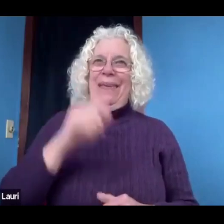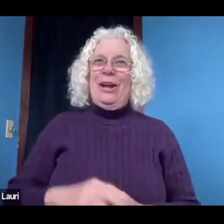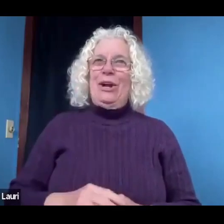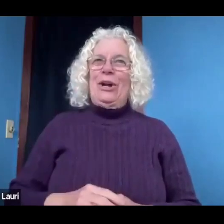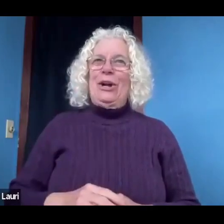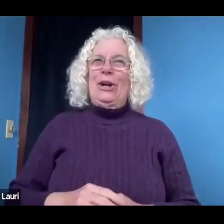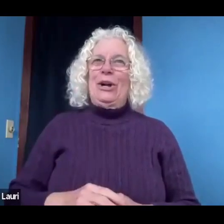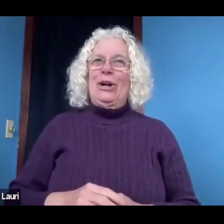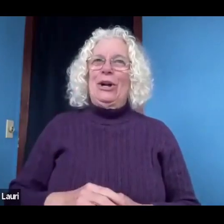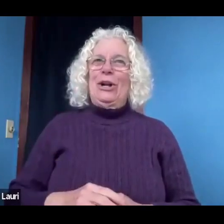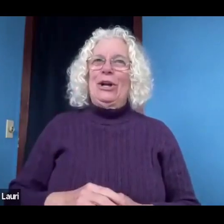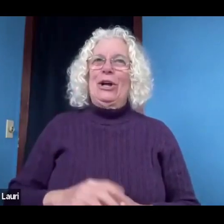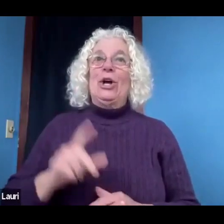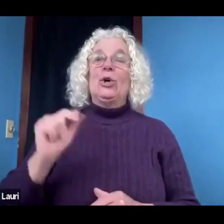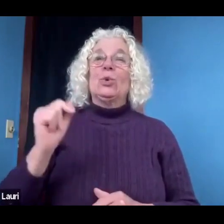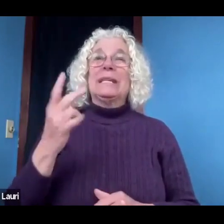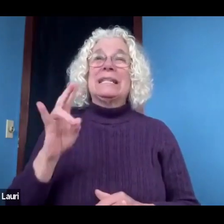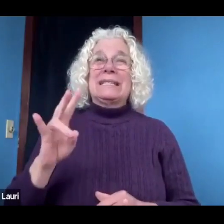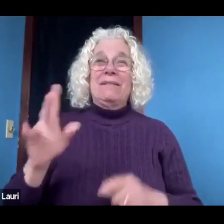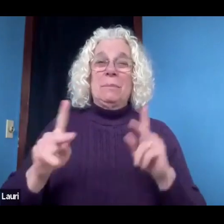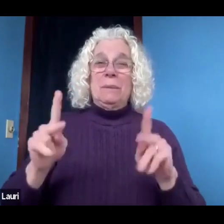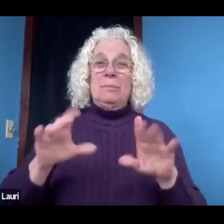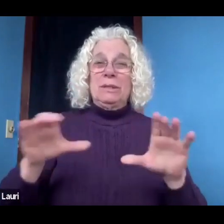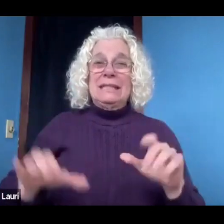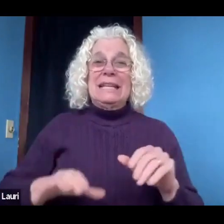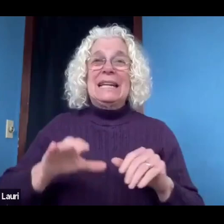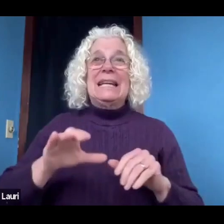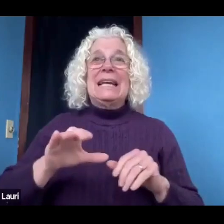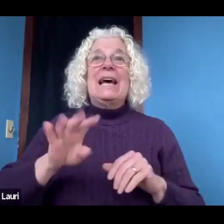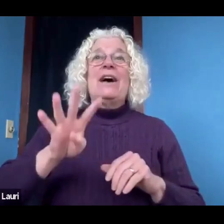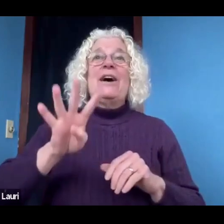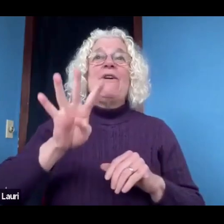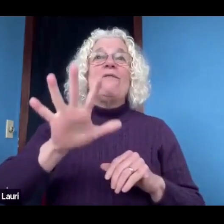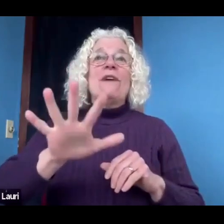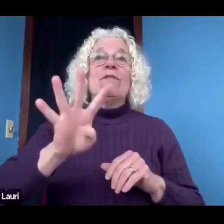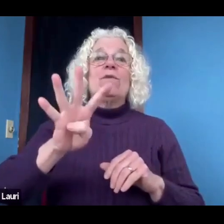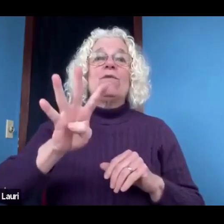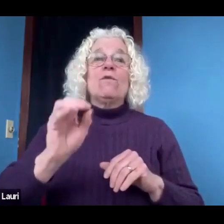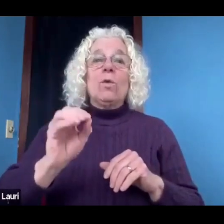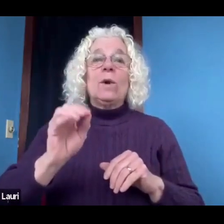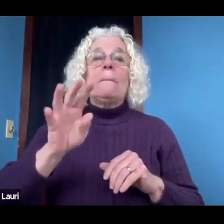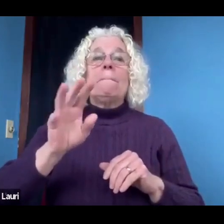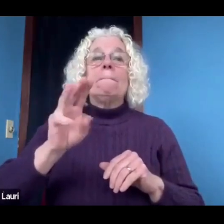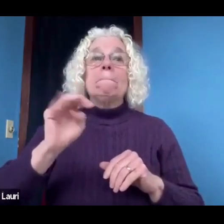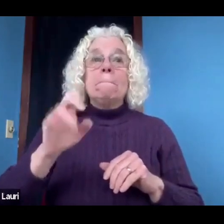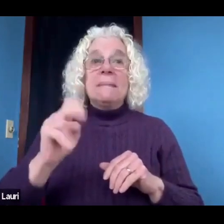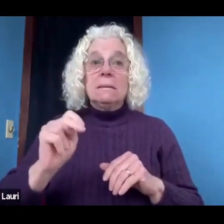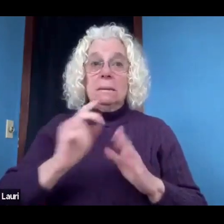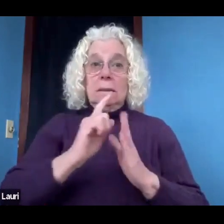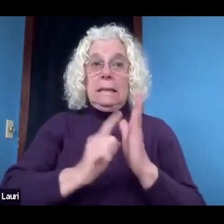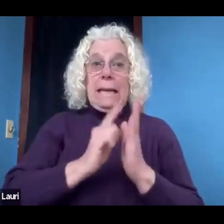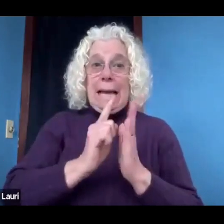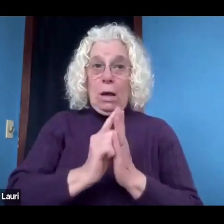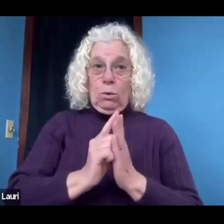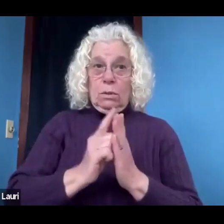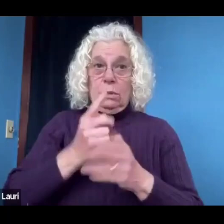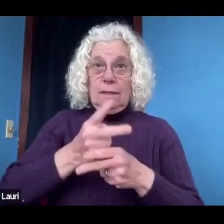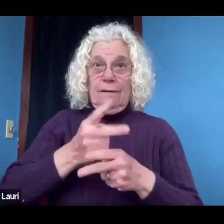in 2017 provided 540 million hours of care at a value of